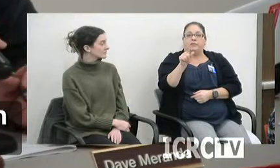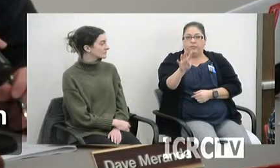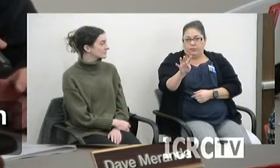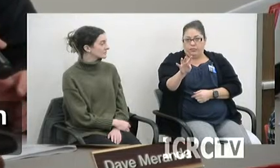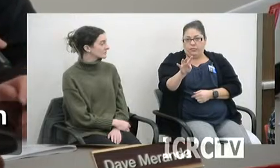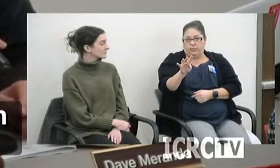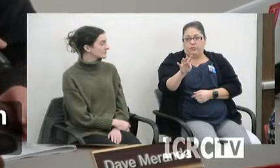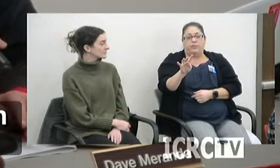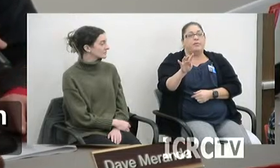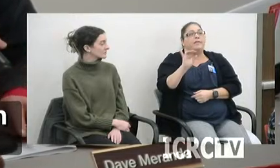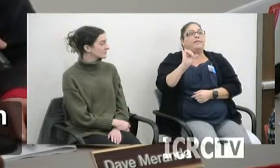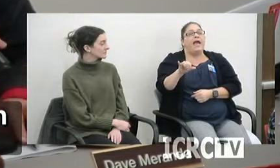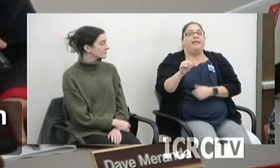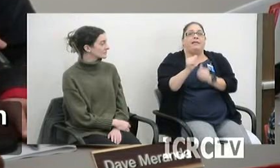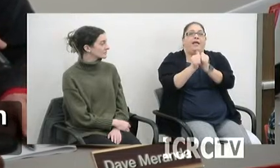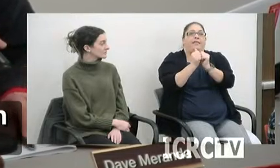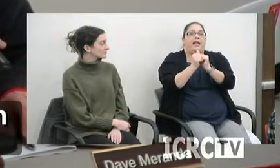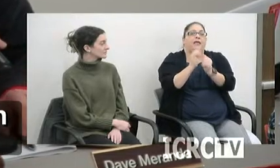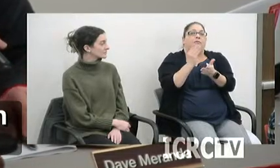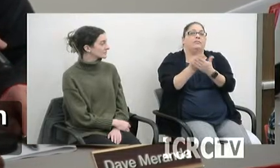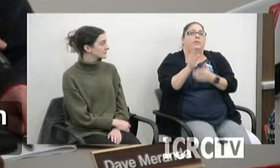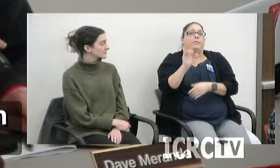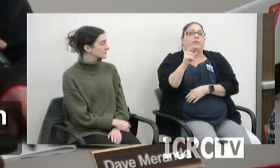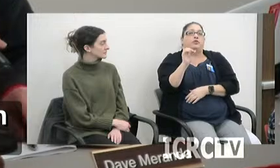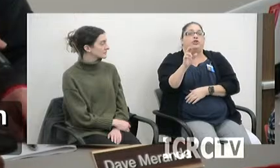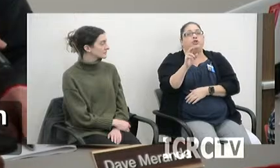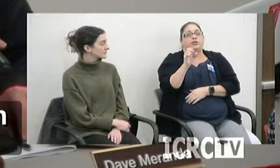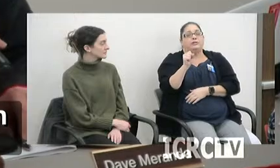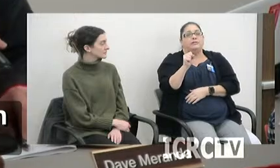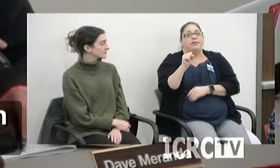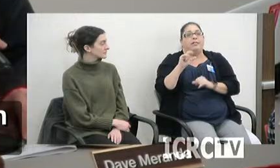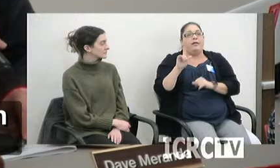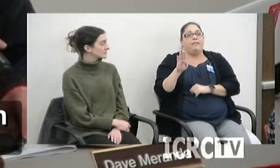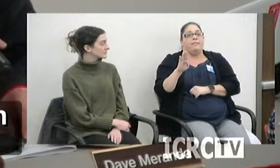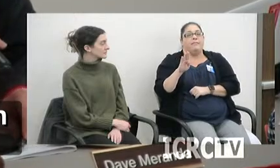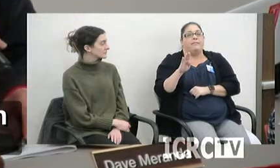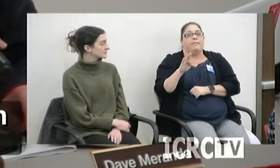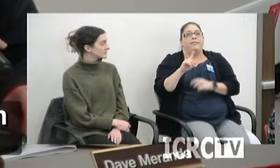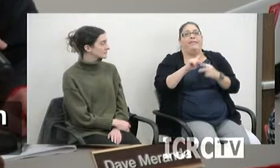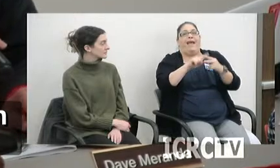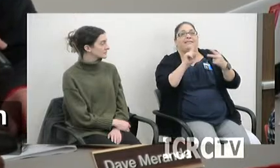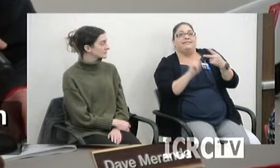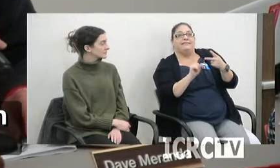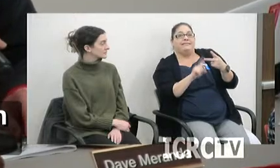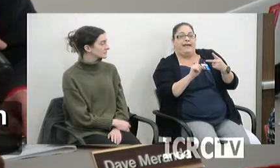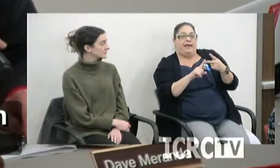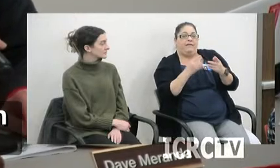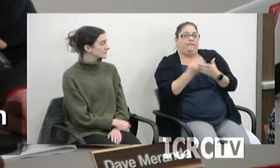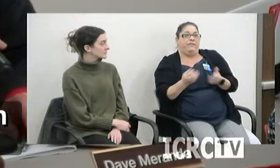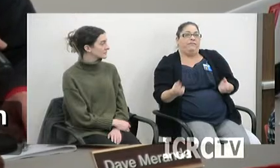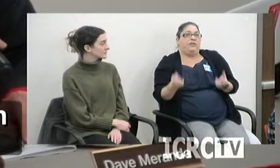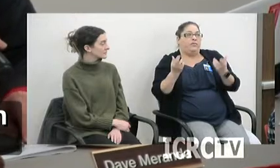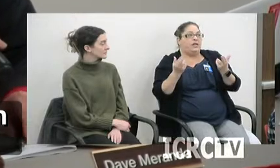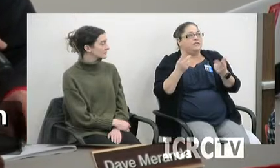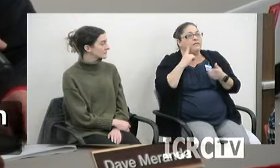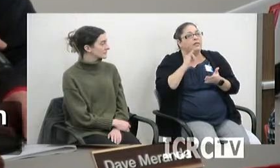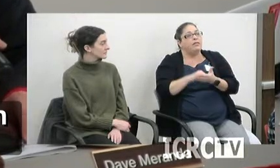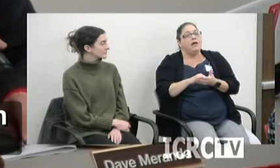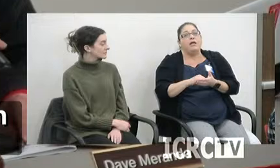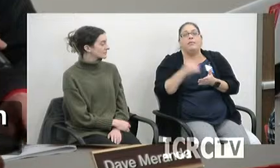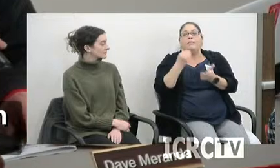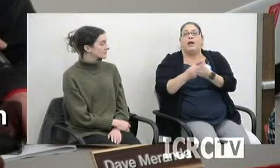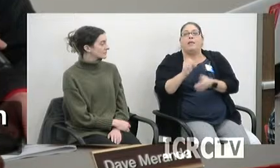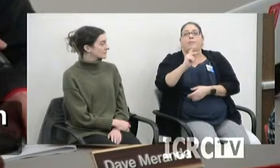event is organized by the Athletic Boosters. It's the second of their two highest fundraisers, and all the proceeds go back to Milford